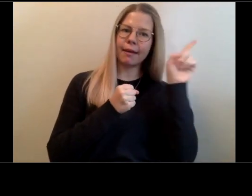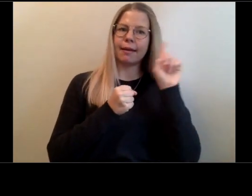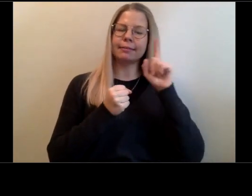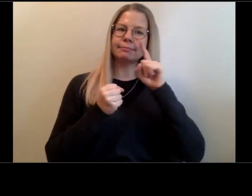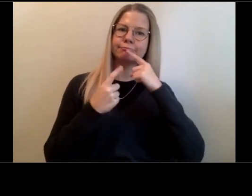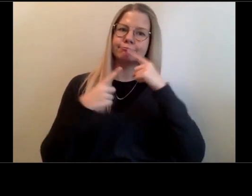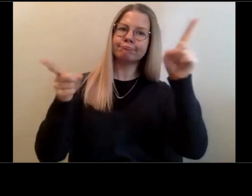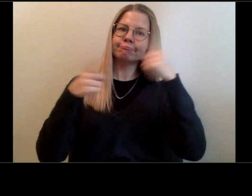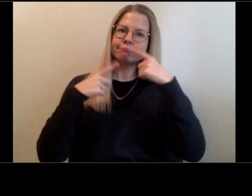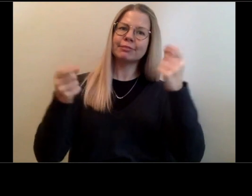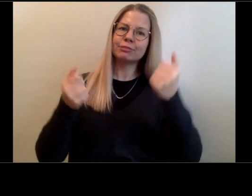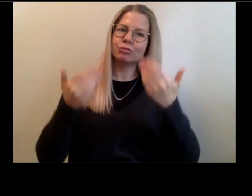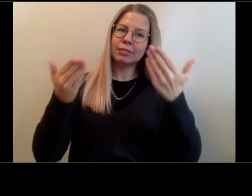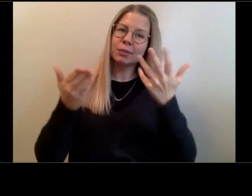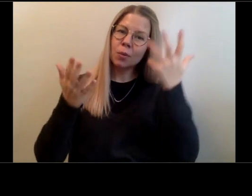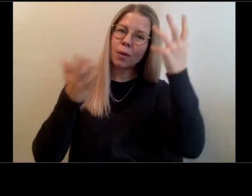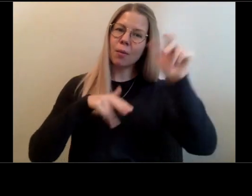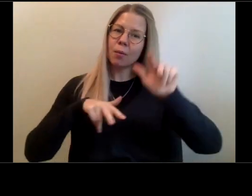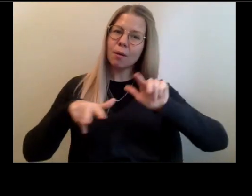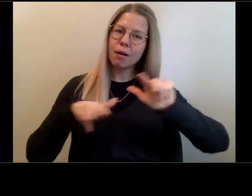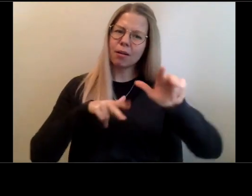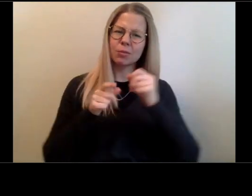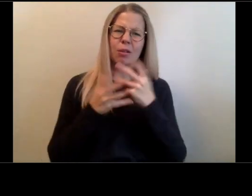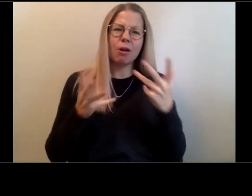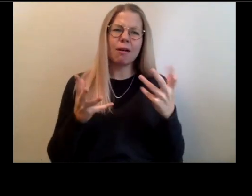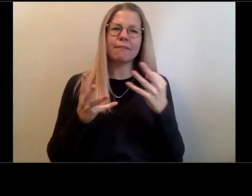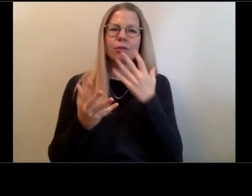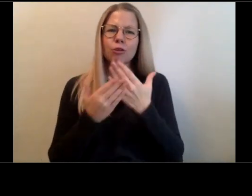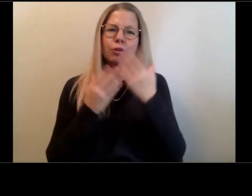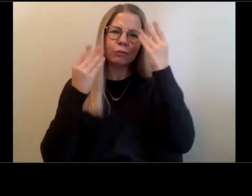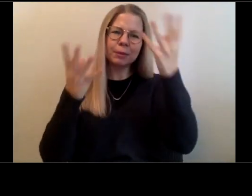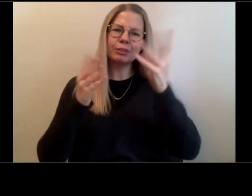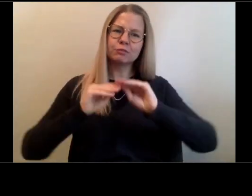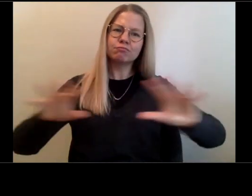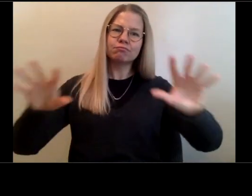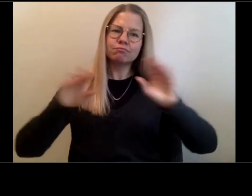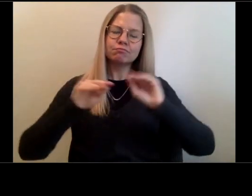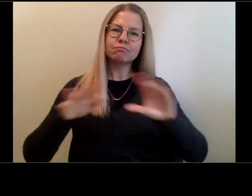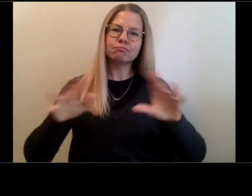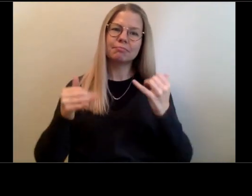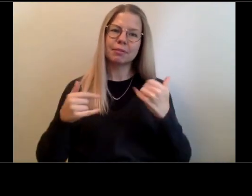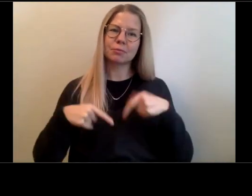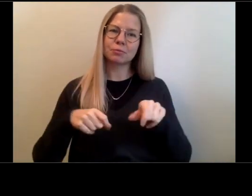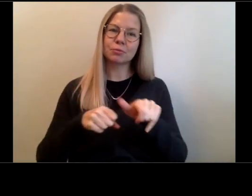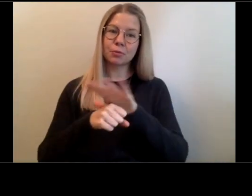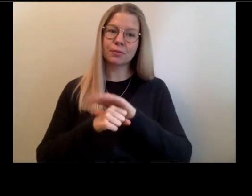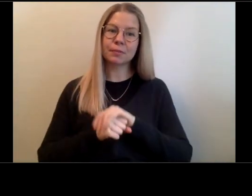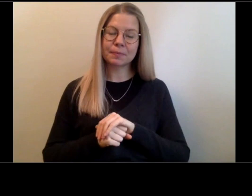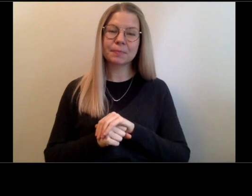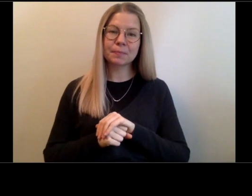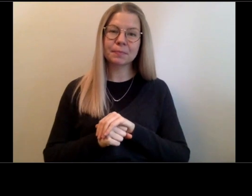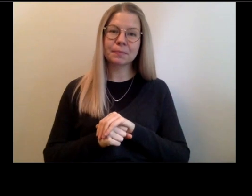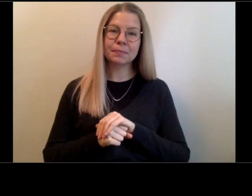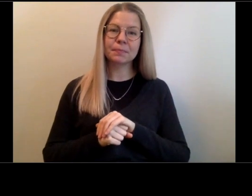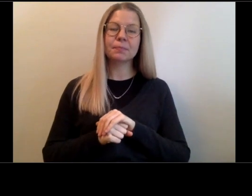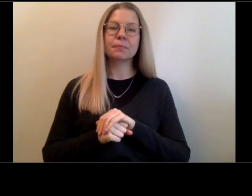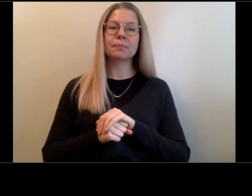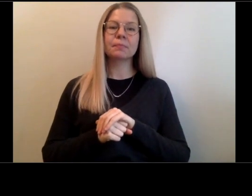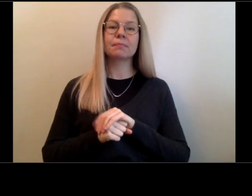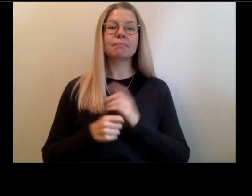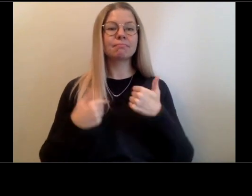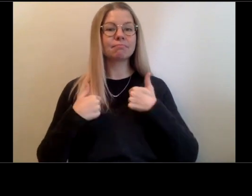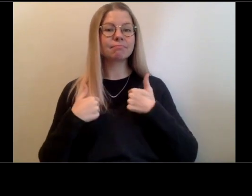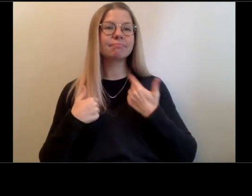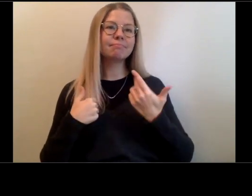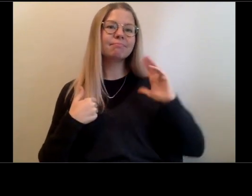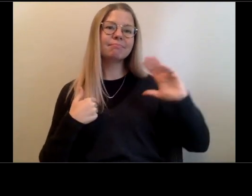that sitting all day is difficult. Right. Personally, I was somewhat active as a young